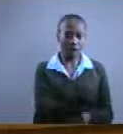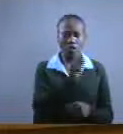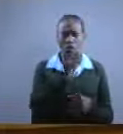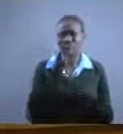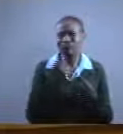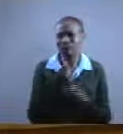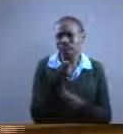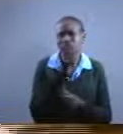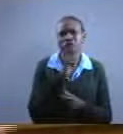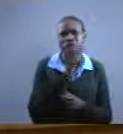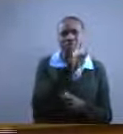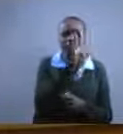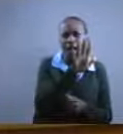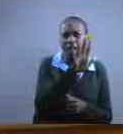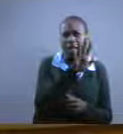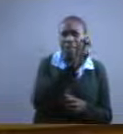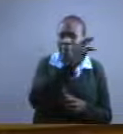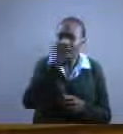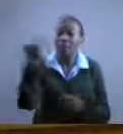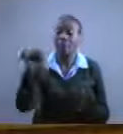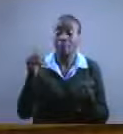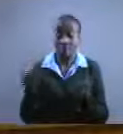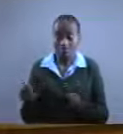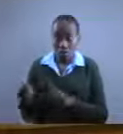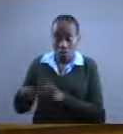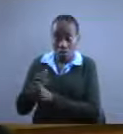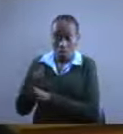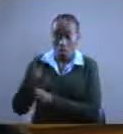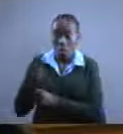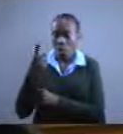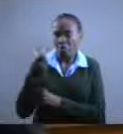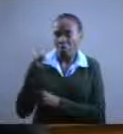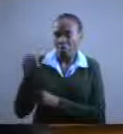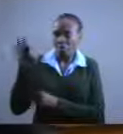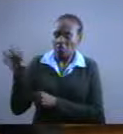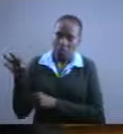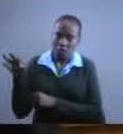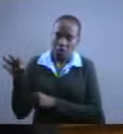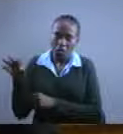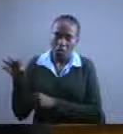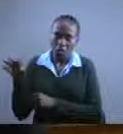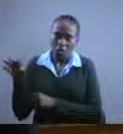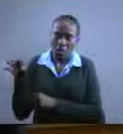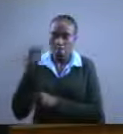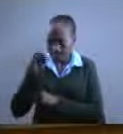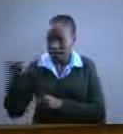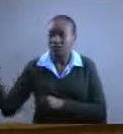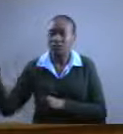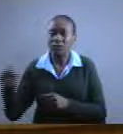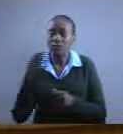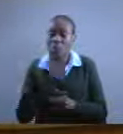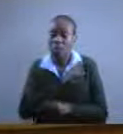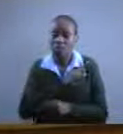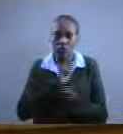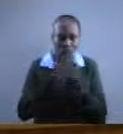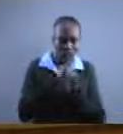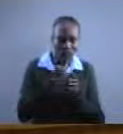3 years. This version will cost somewhere between 1.3 and 3 billion. This is because key changes have been made to the